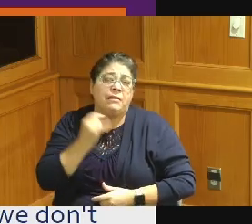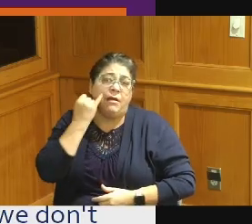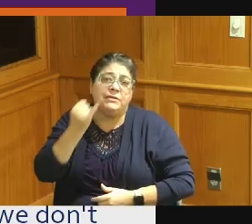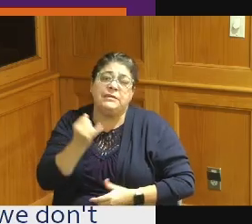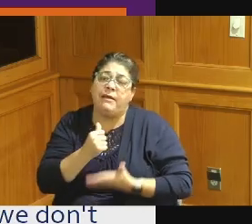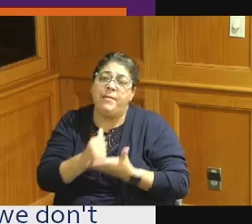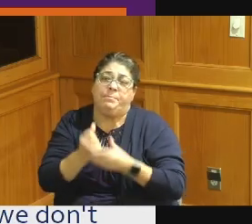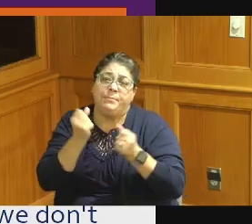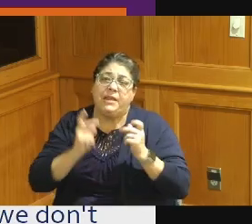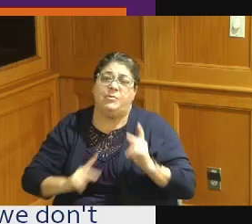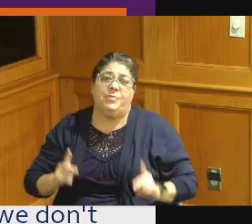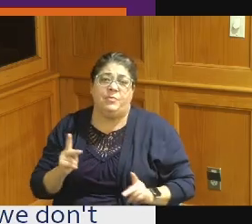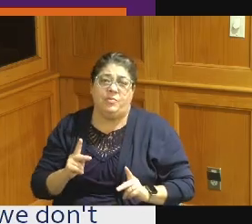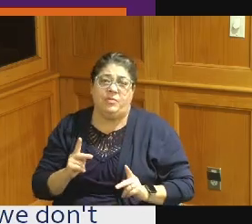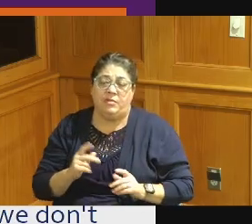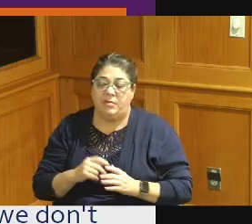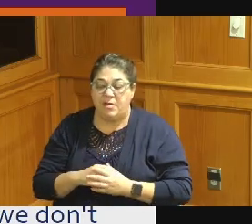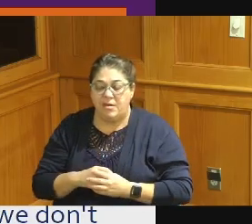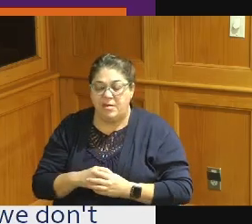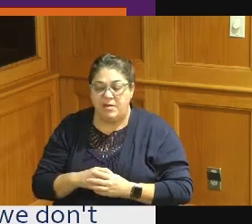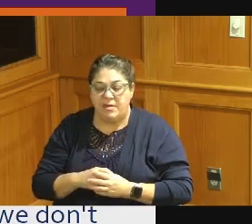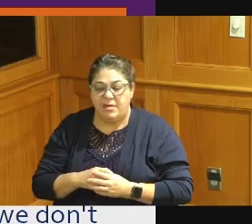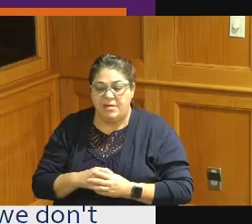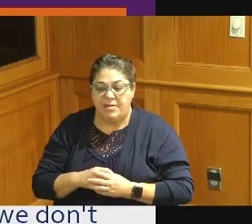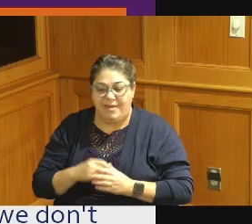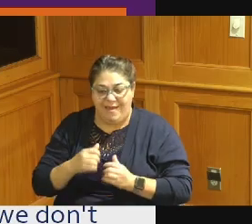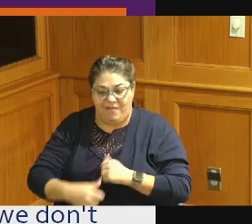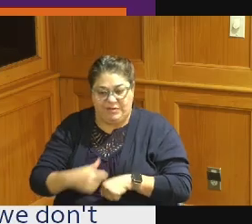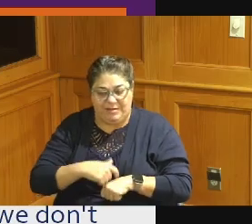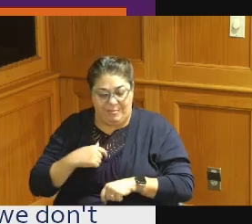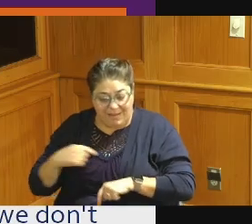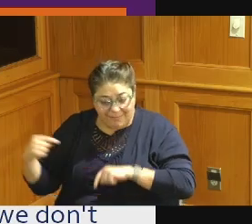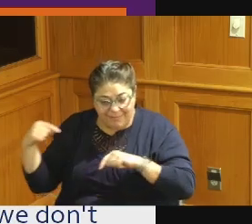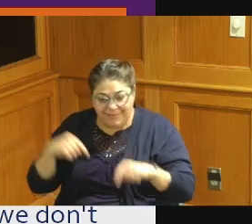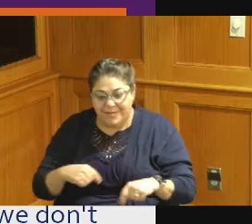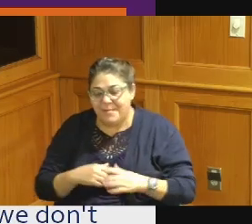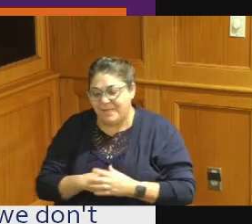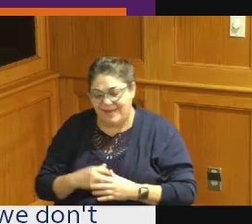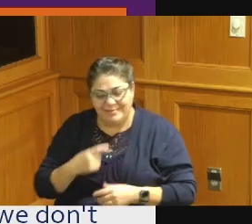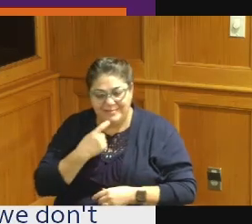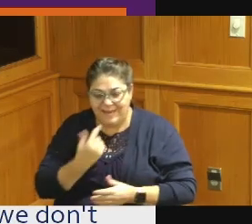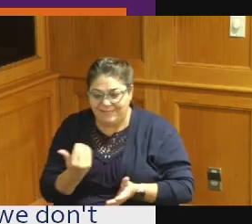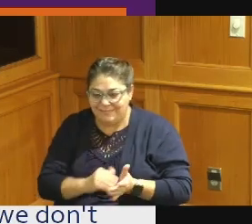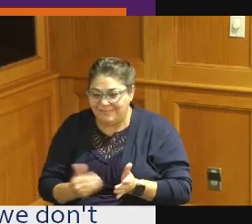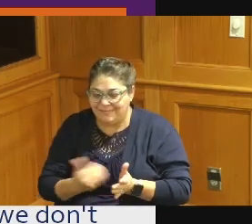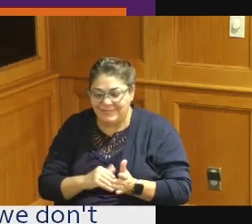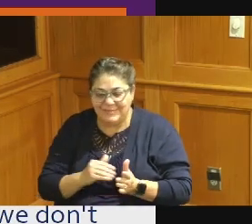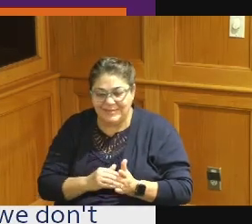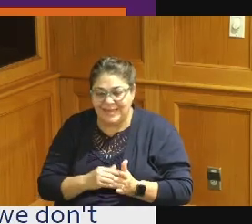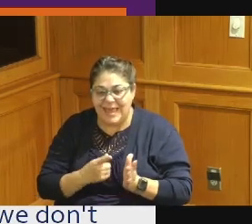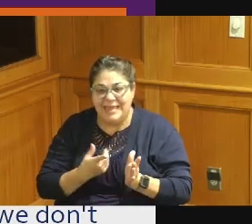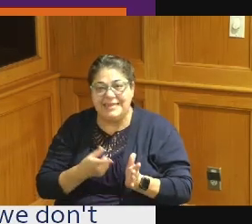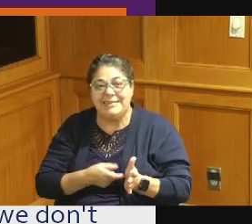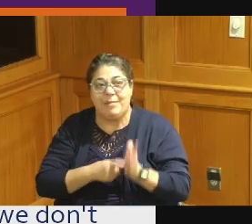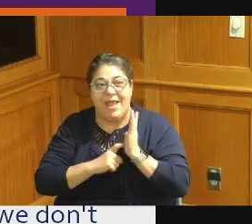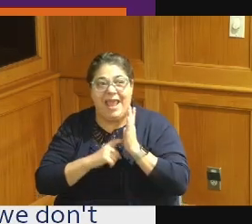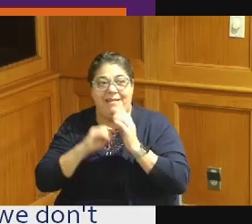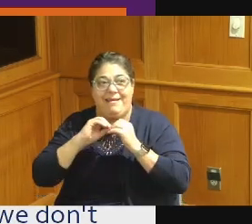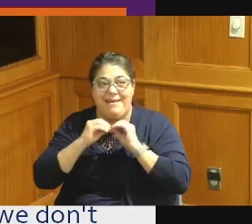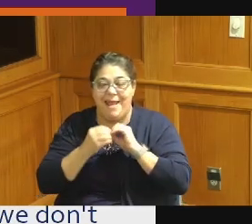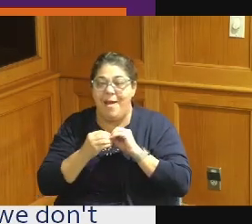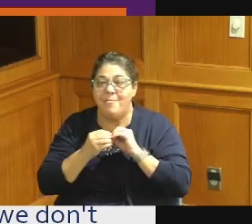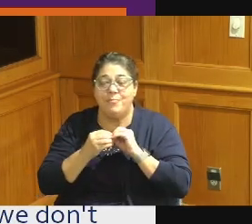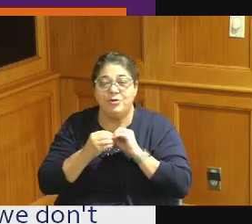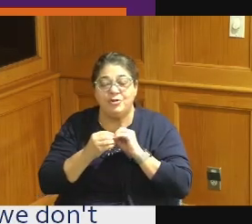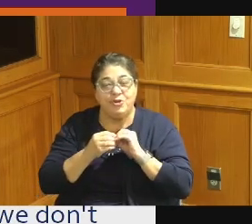And this is something that I've mentioned every time I've been here, which is this demand that's reflected up there has